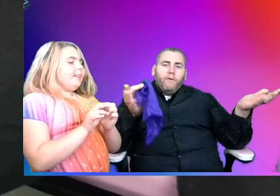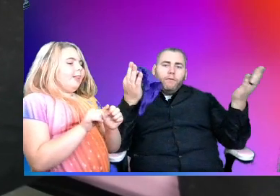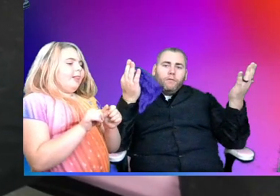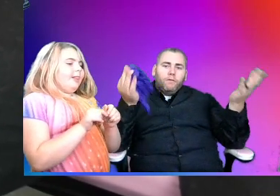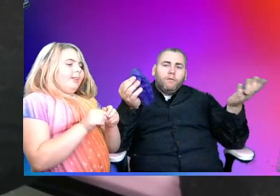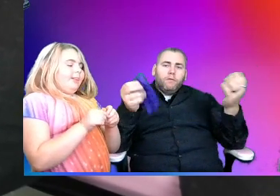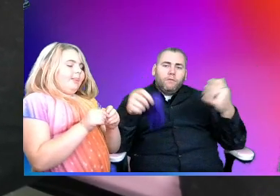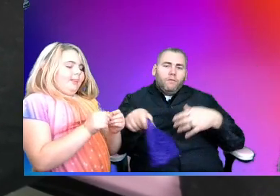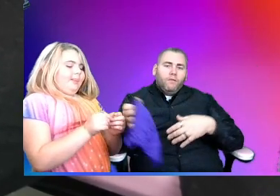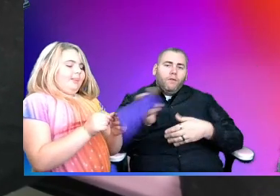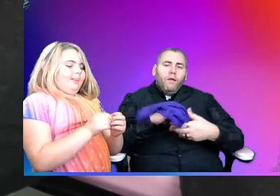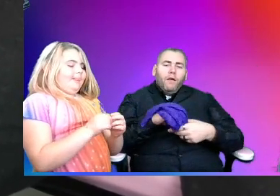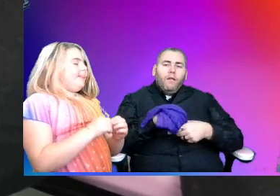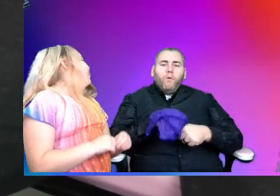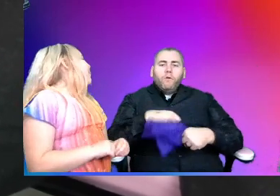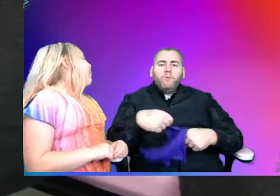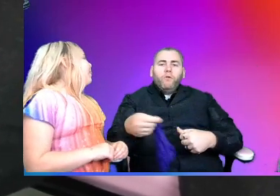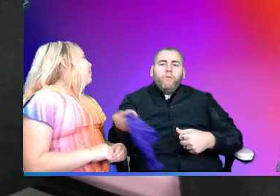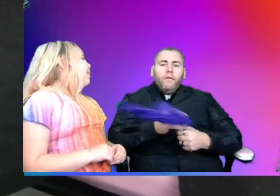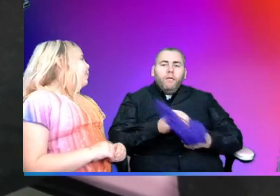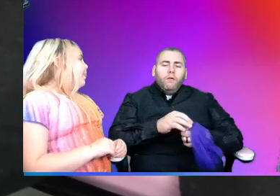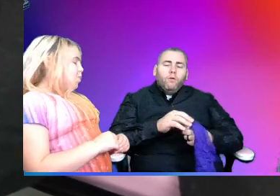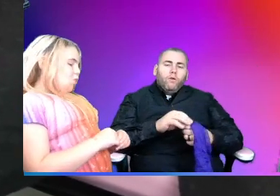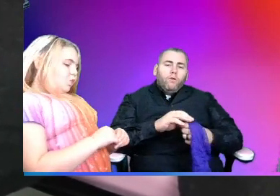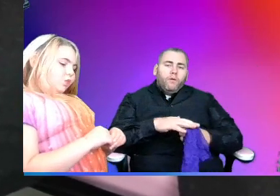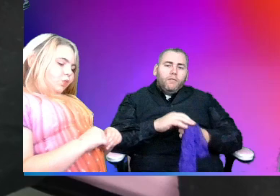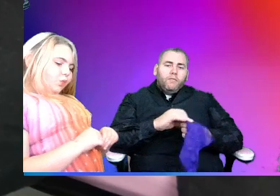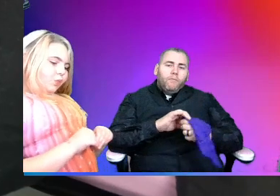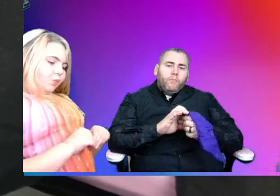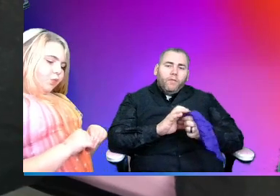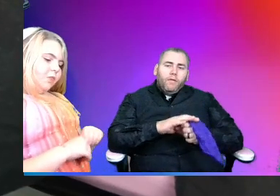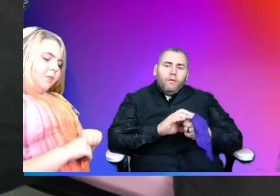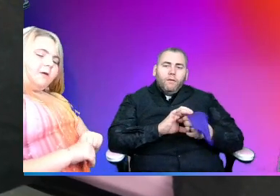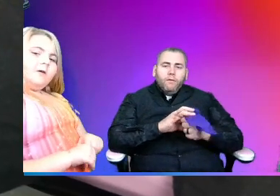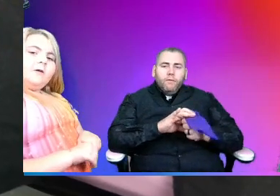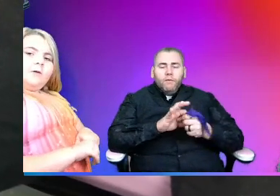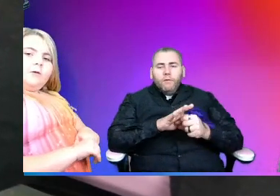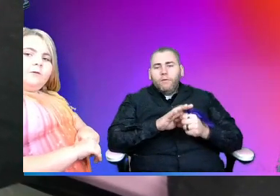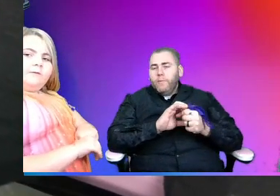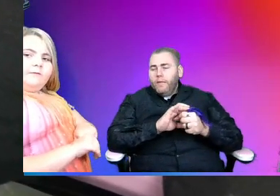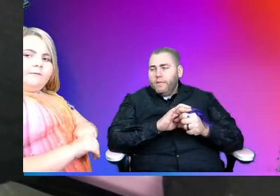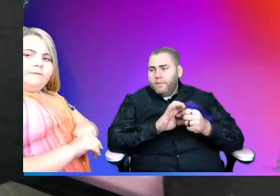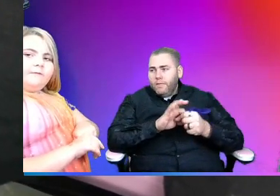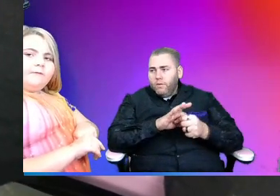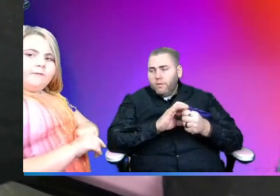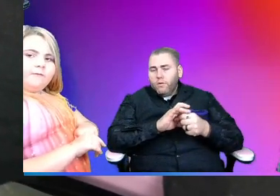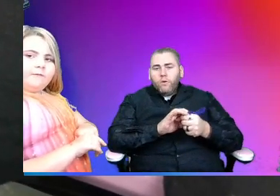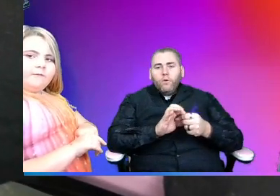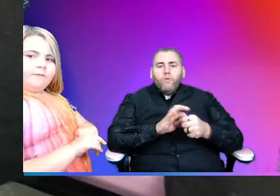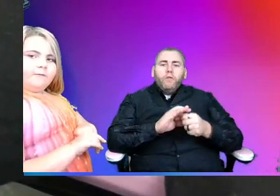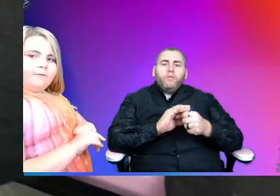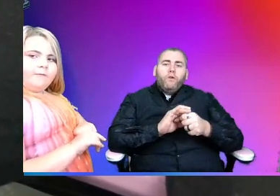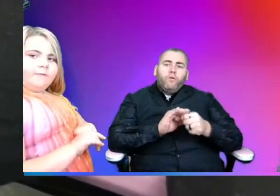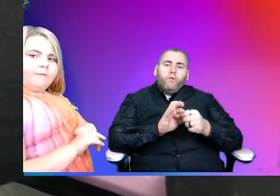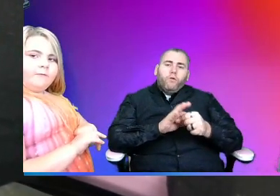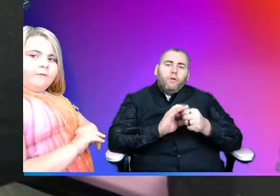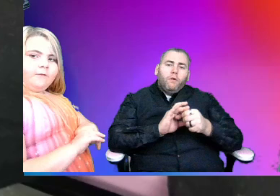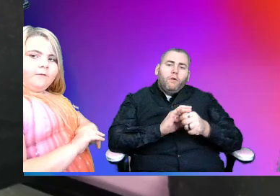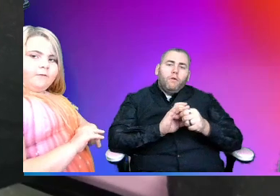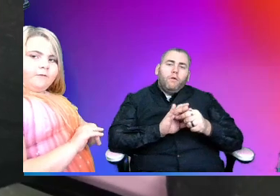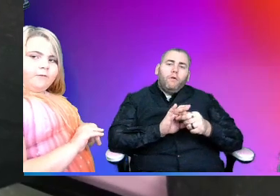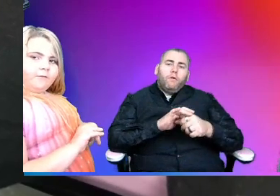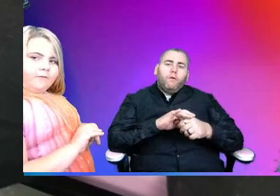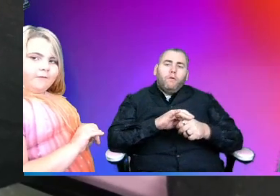There you have it. And of course, when you're ready, you can simply make the silk return